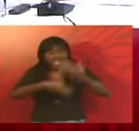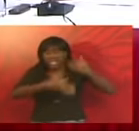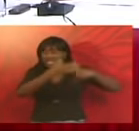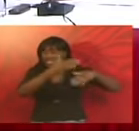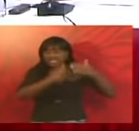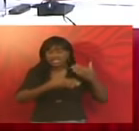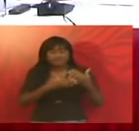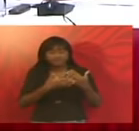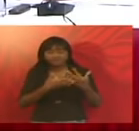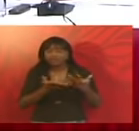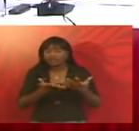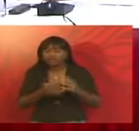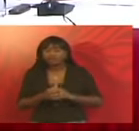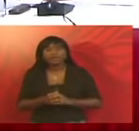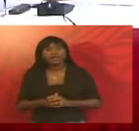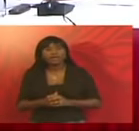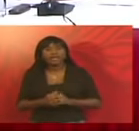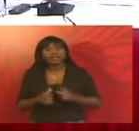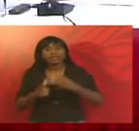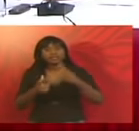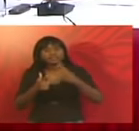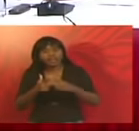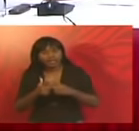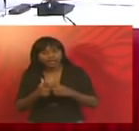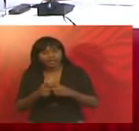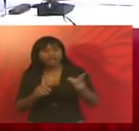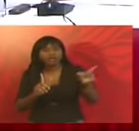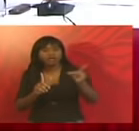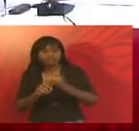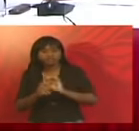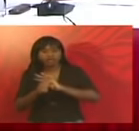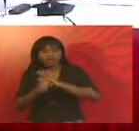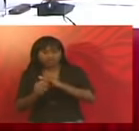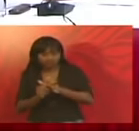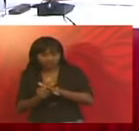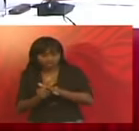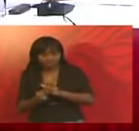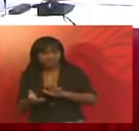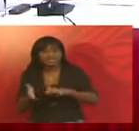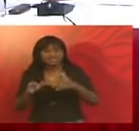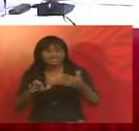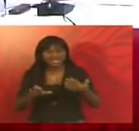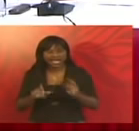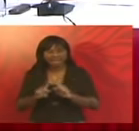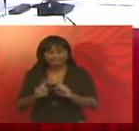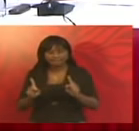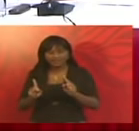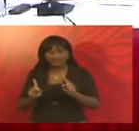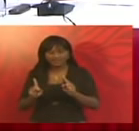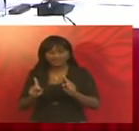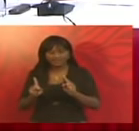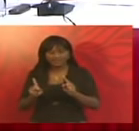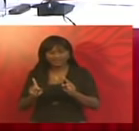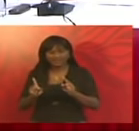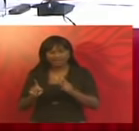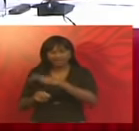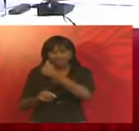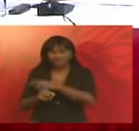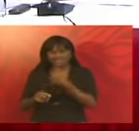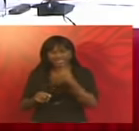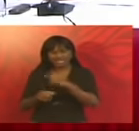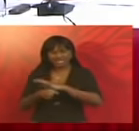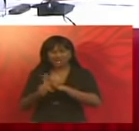flare-ups off and on, and then they end up dying, and their death is classified as COVID. How possible is